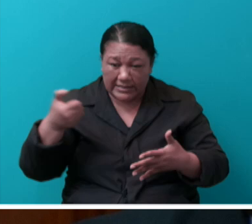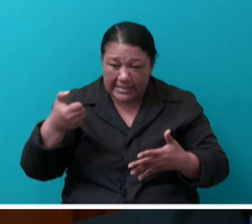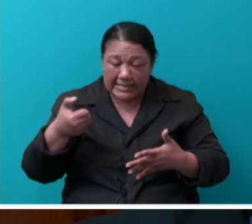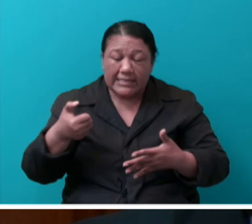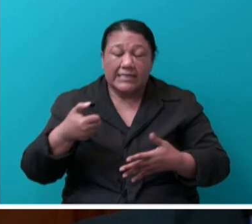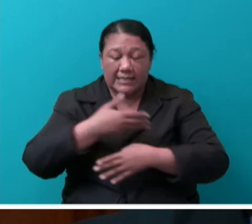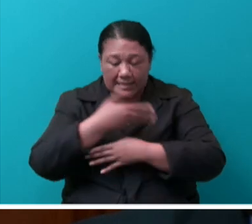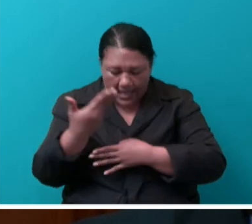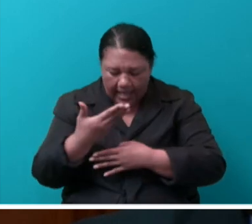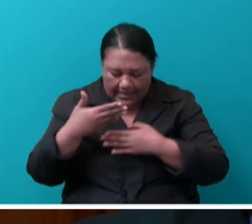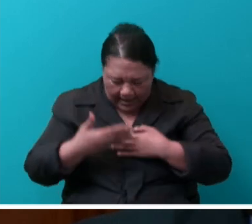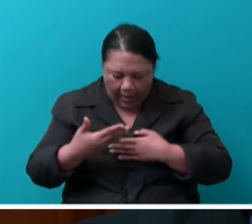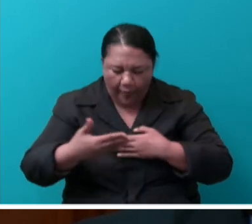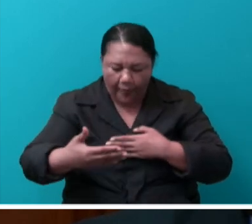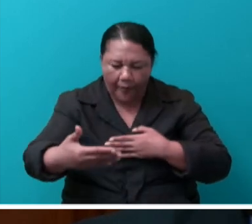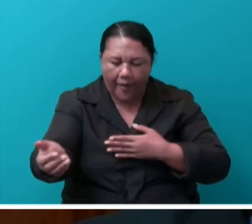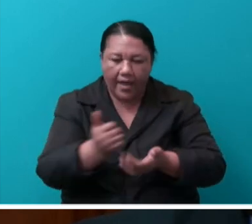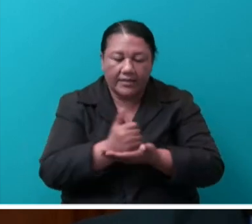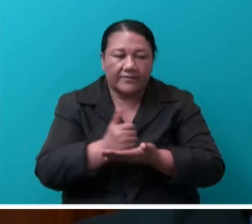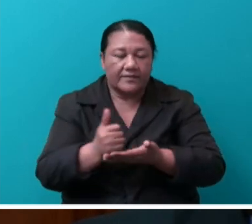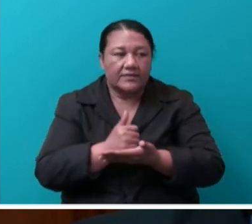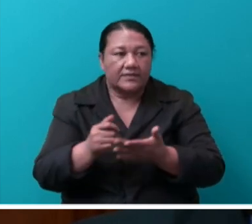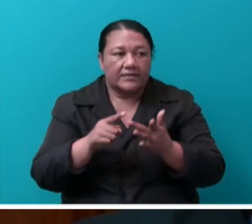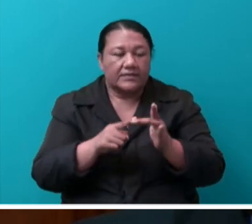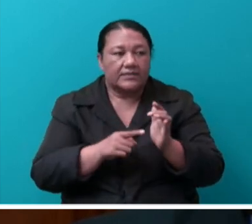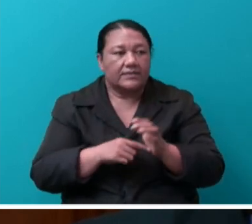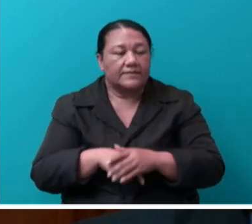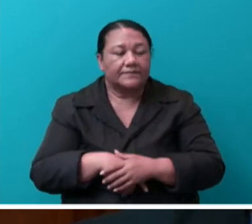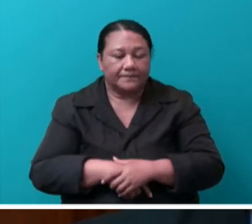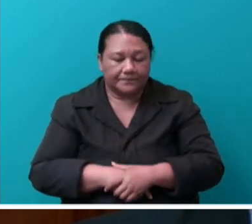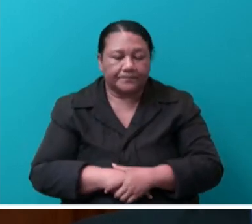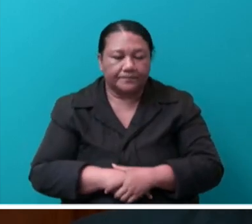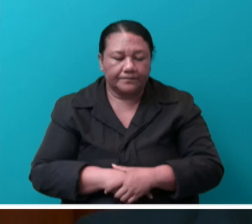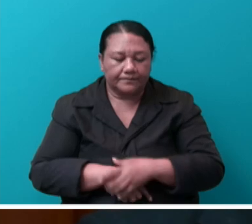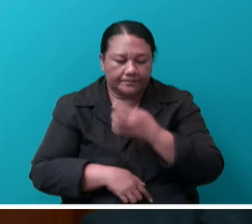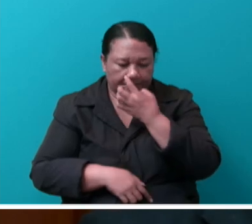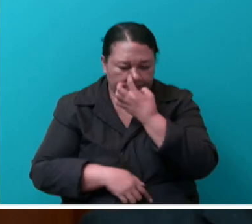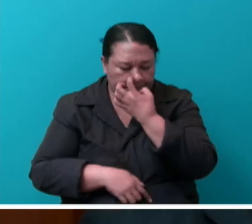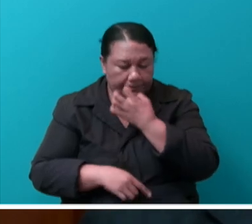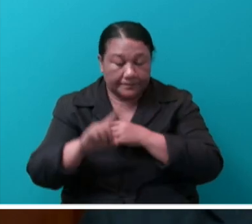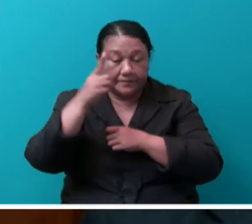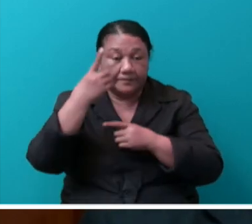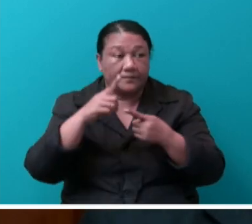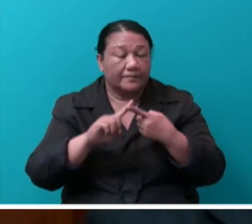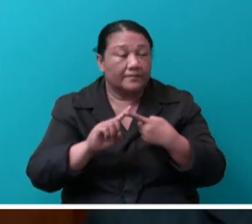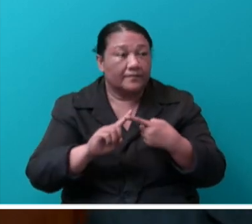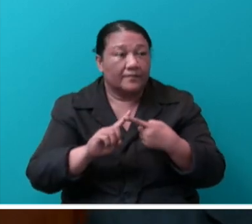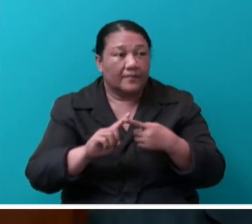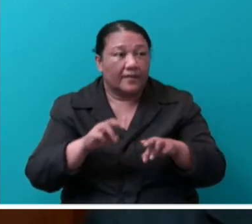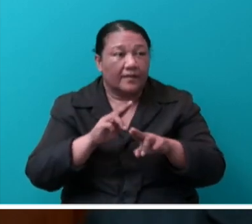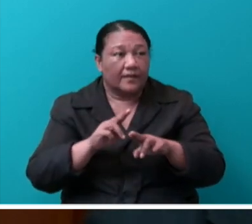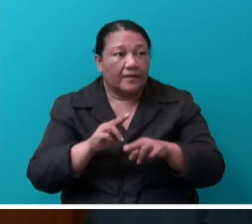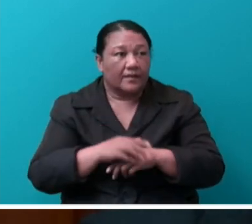activism period to end violence against women and girls. The first, Honorable Speaker,